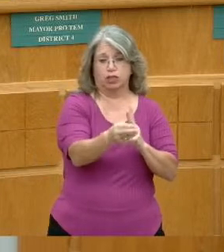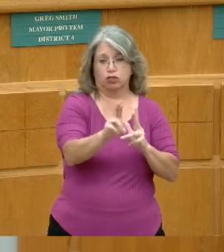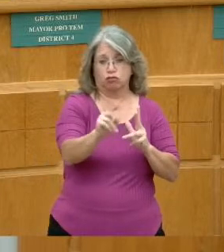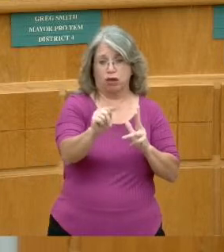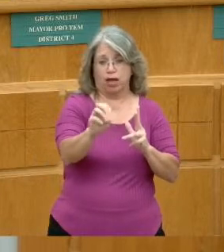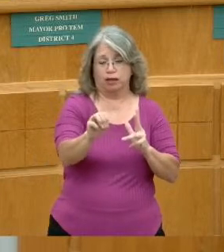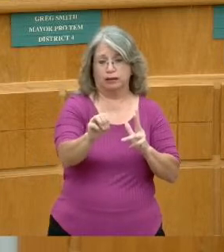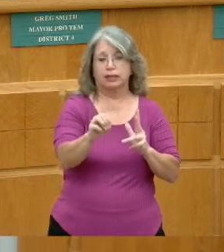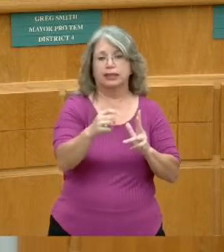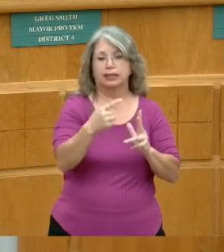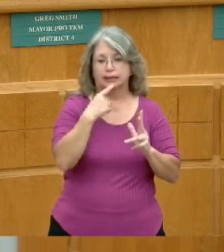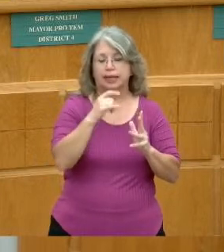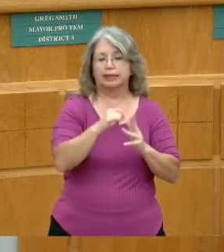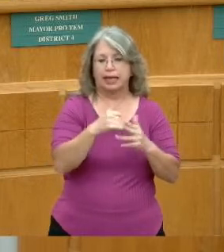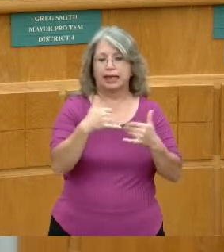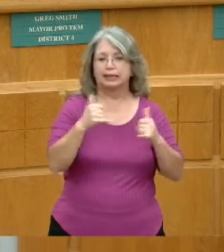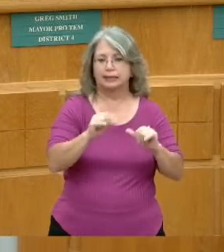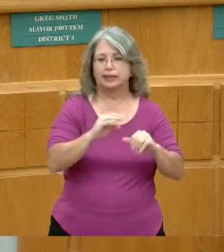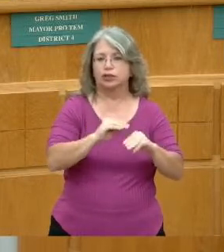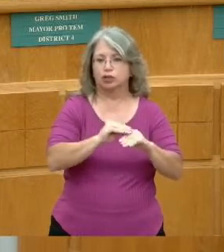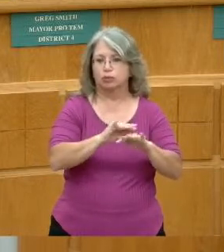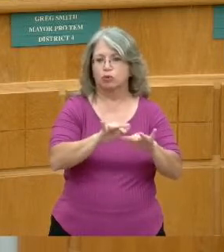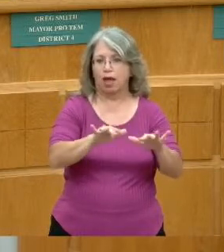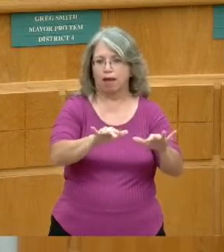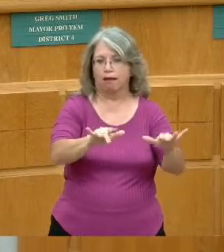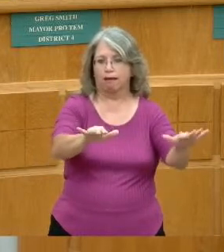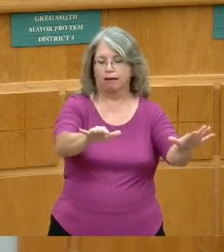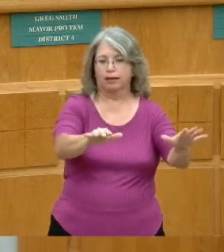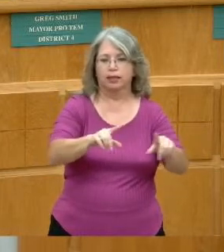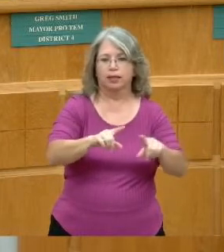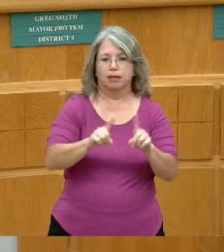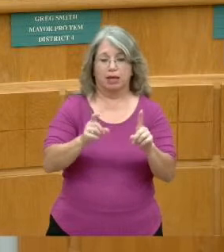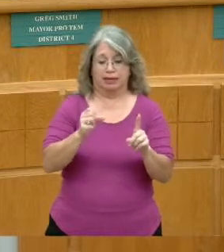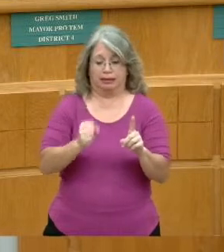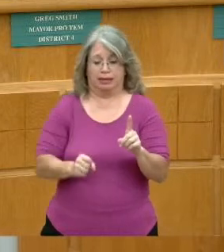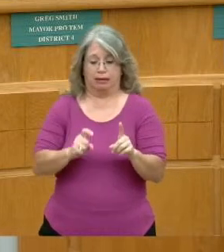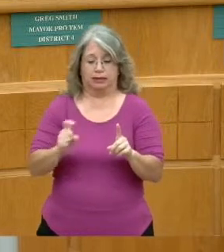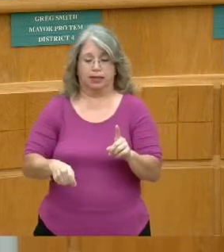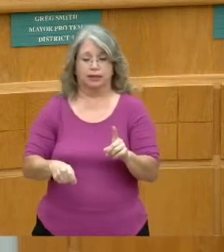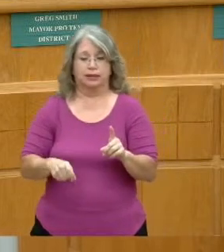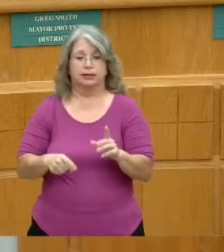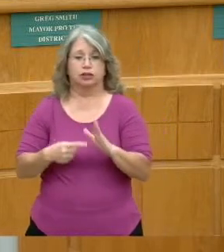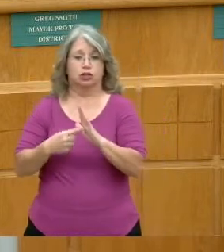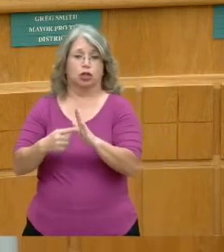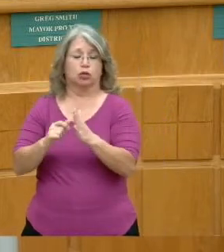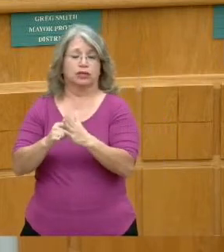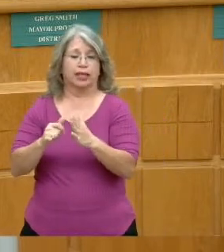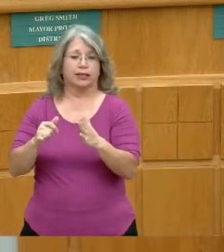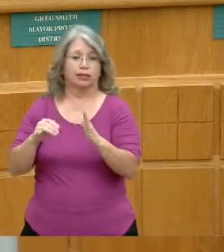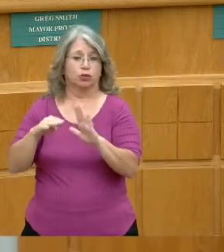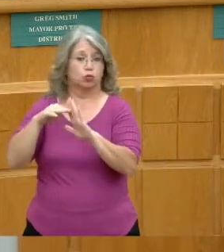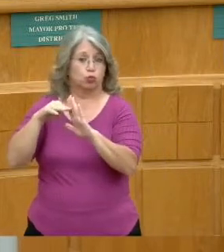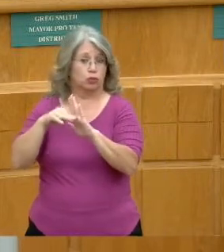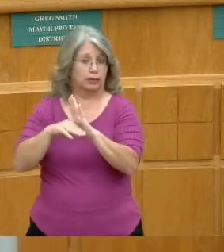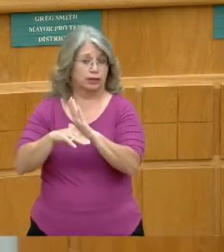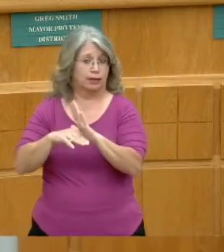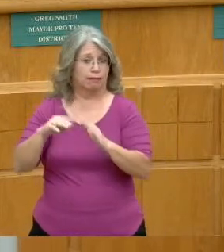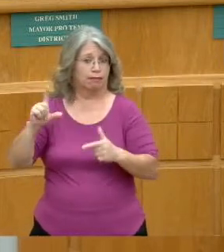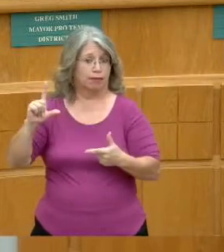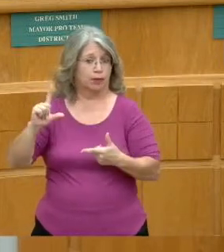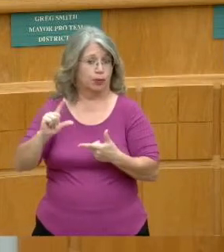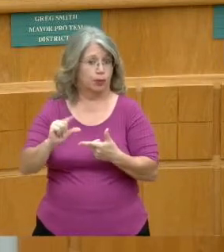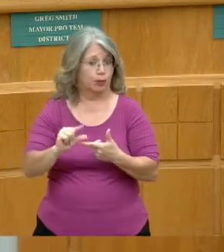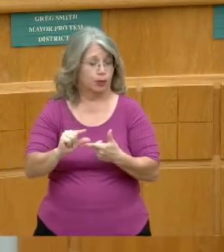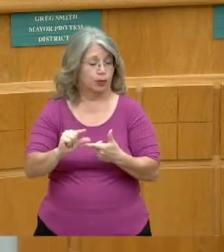spreading. But in South Texas, our estimate of the transmission rate says that it's receding. If you go up through Texas, you transition